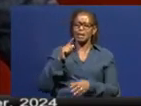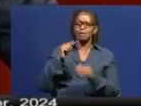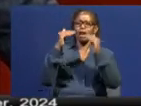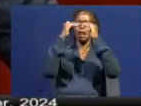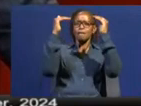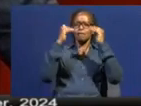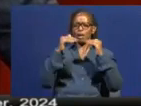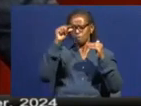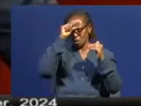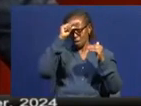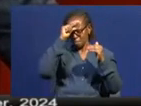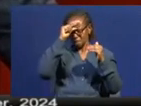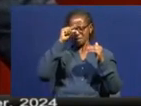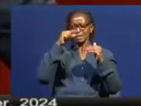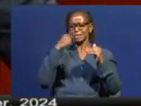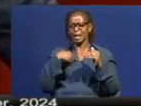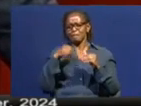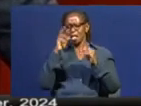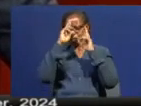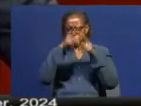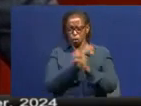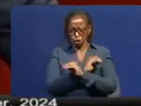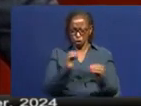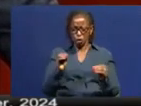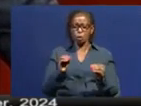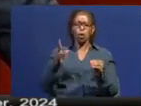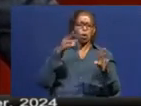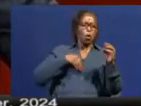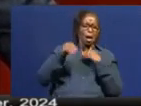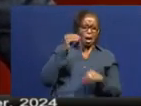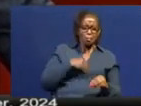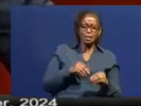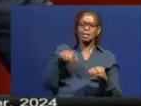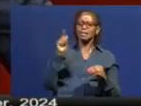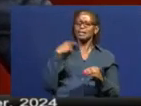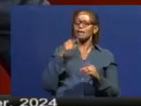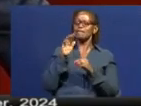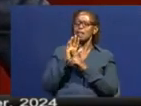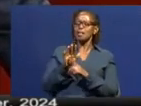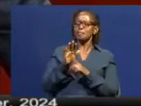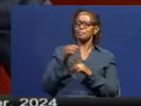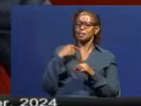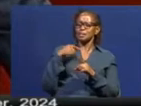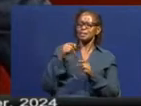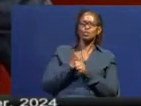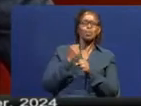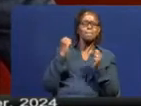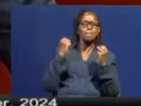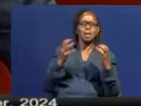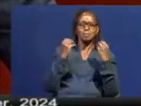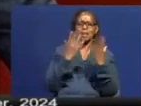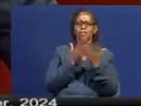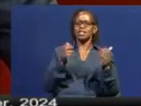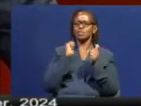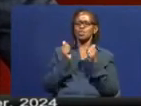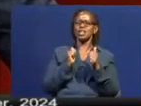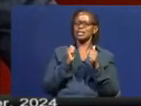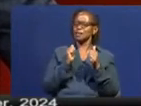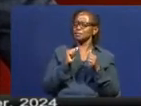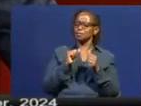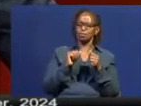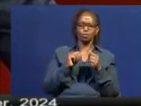corruption, bullying, and many other actions that undermine the rule of law, Mr. Speaker, as well